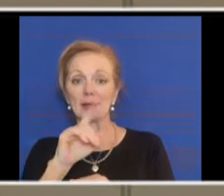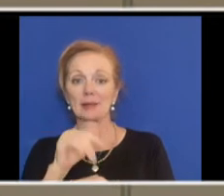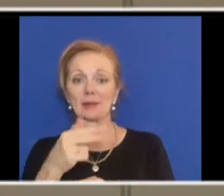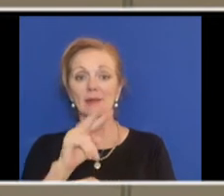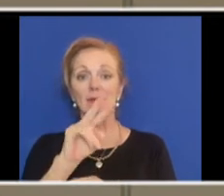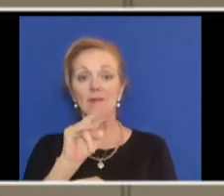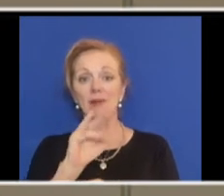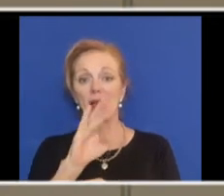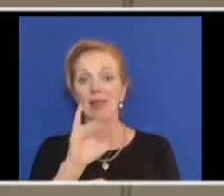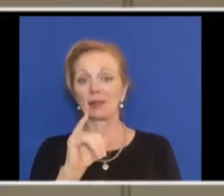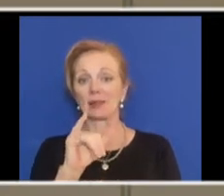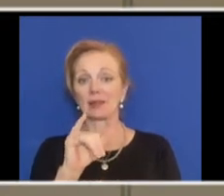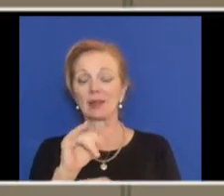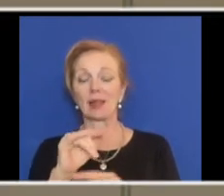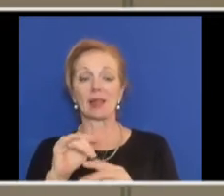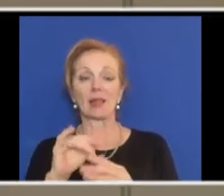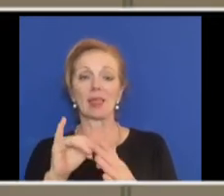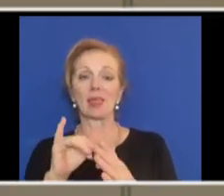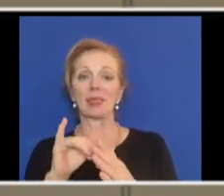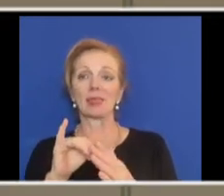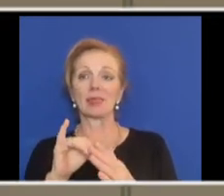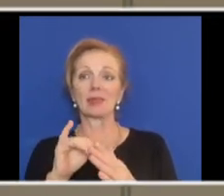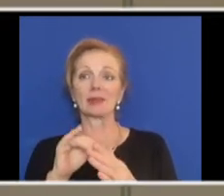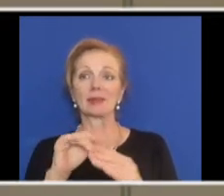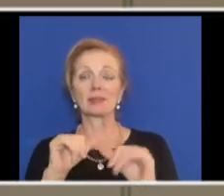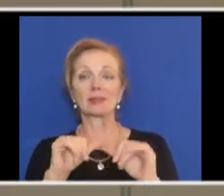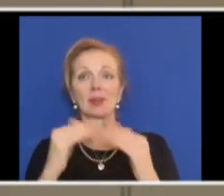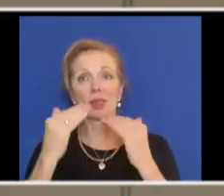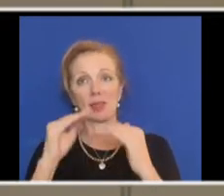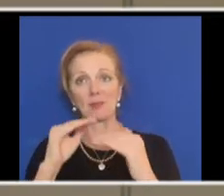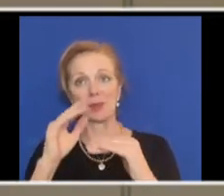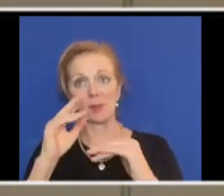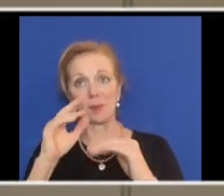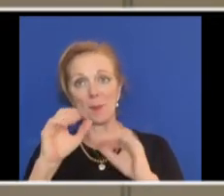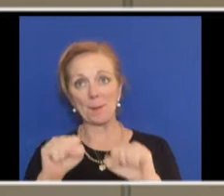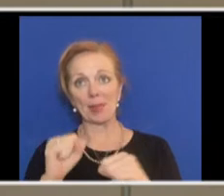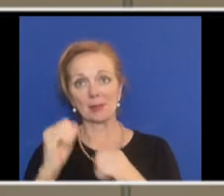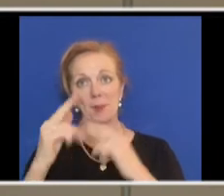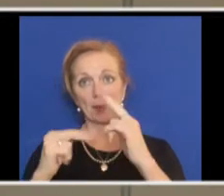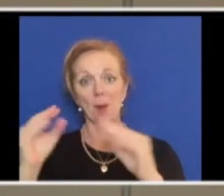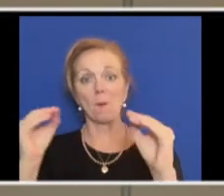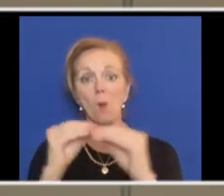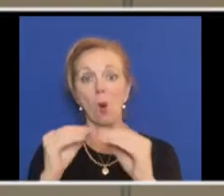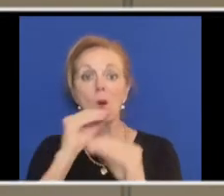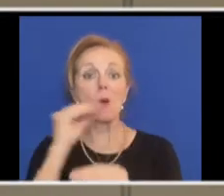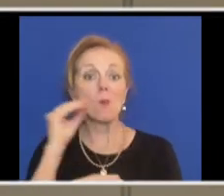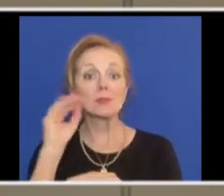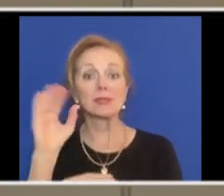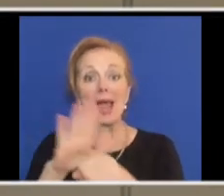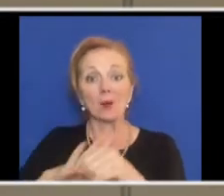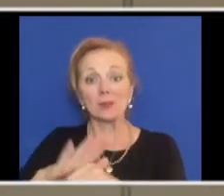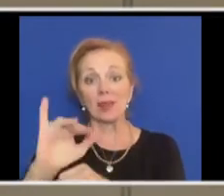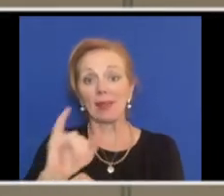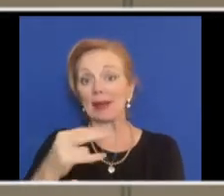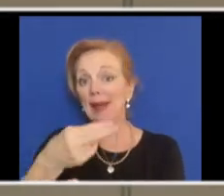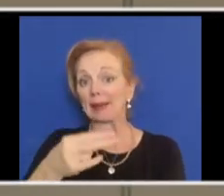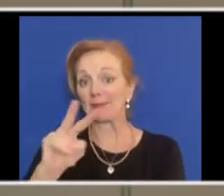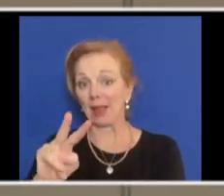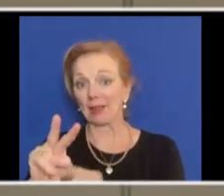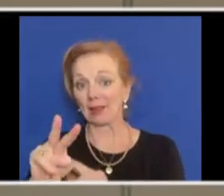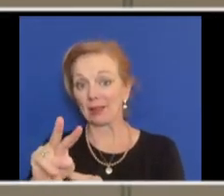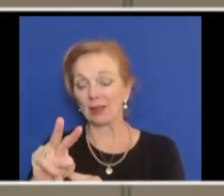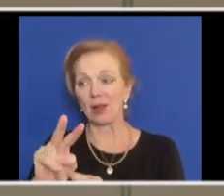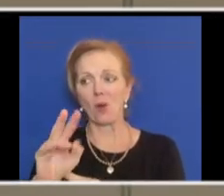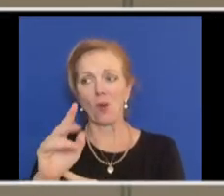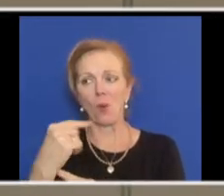continuing to limit the ability to build more homes in areas like Hidden Valley or what gentrification looks